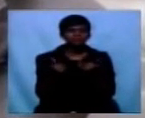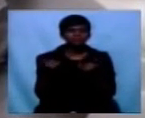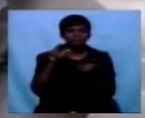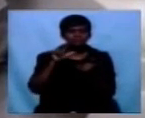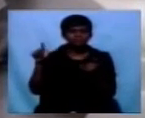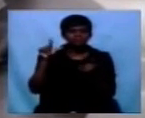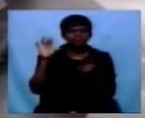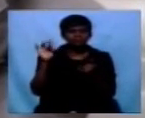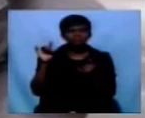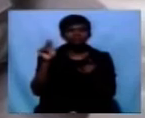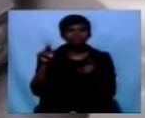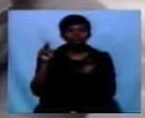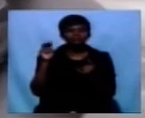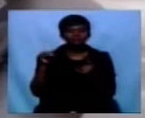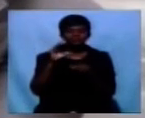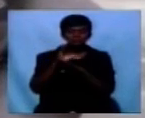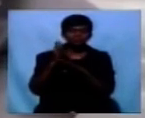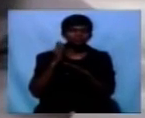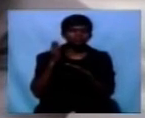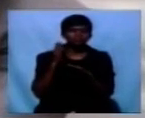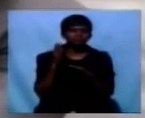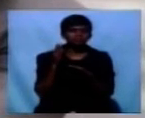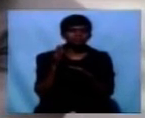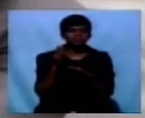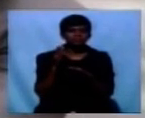28 kilometers so that before the